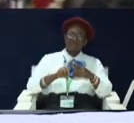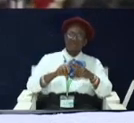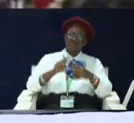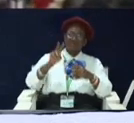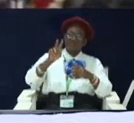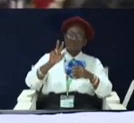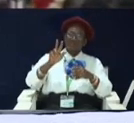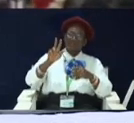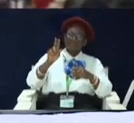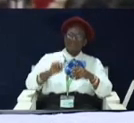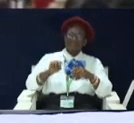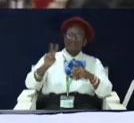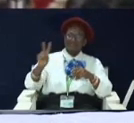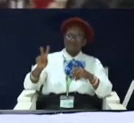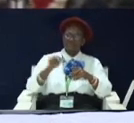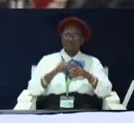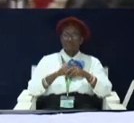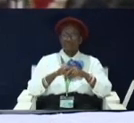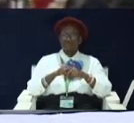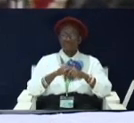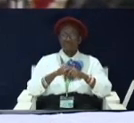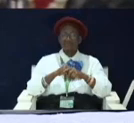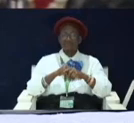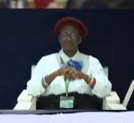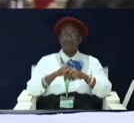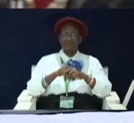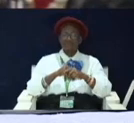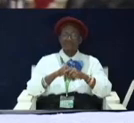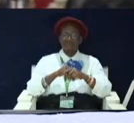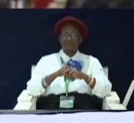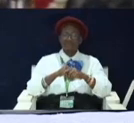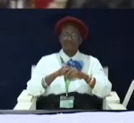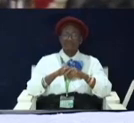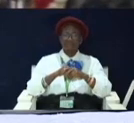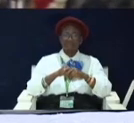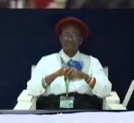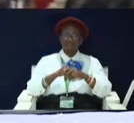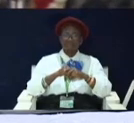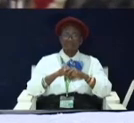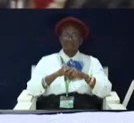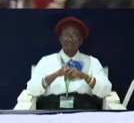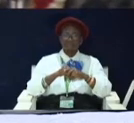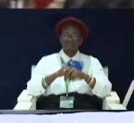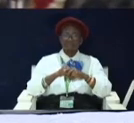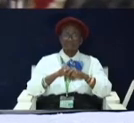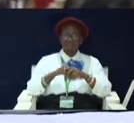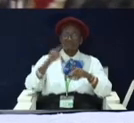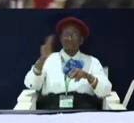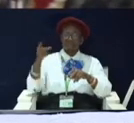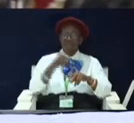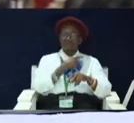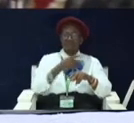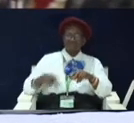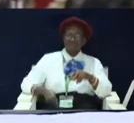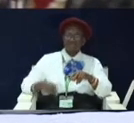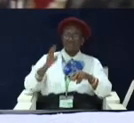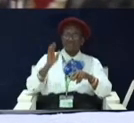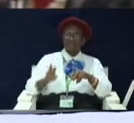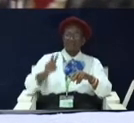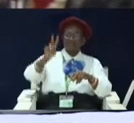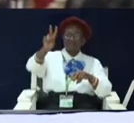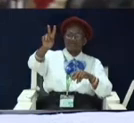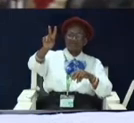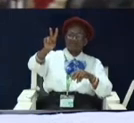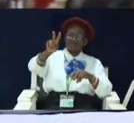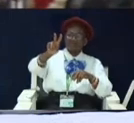orike kokandinlogun orikeji ese kokandinlogun de kejilelogun. 2 Kings chapter 2. Ti awon